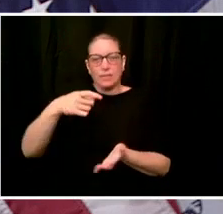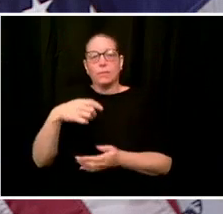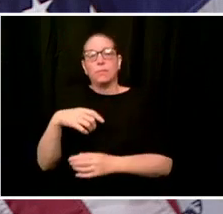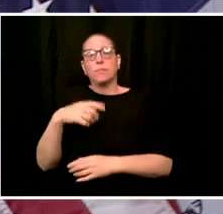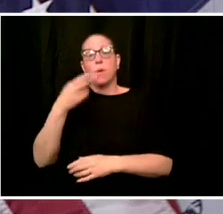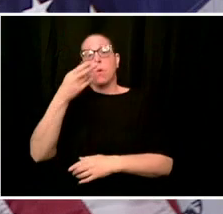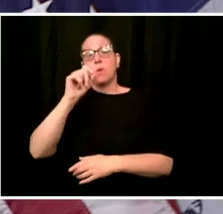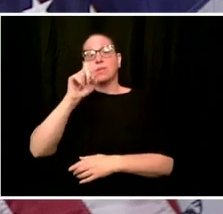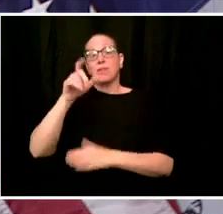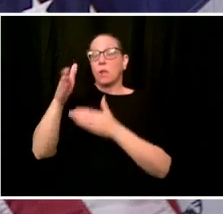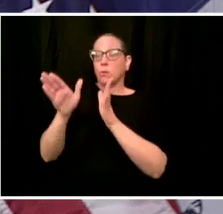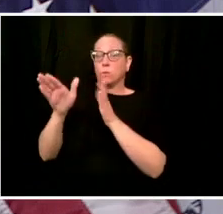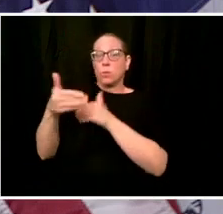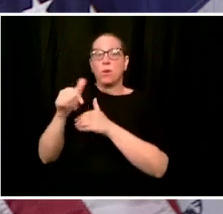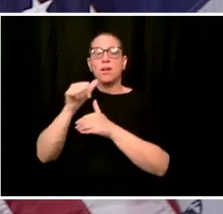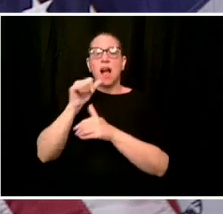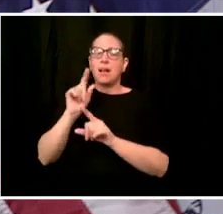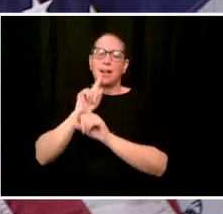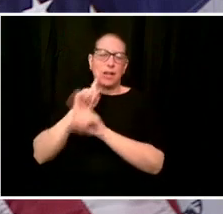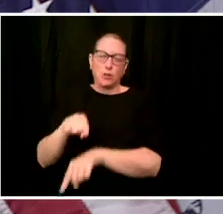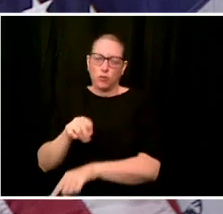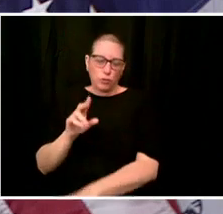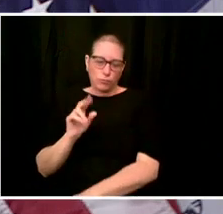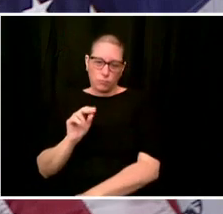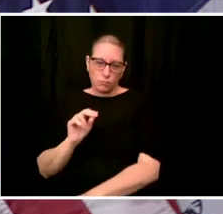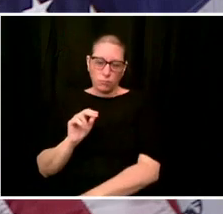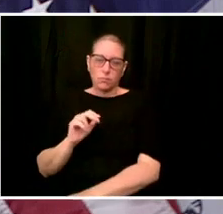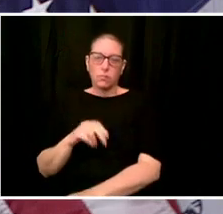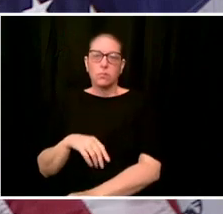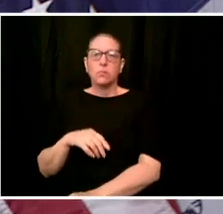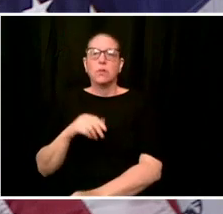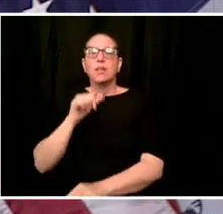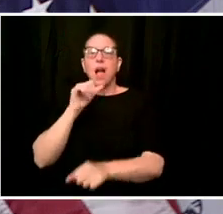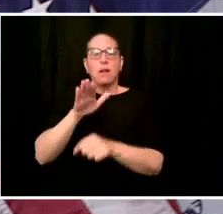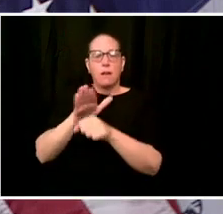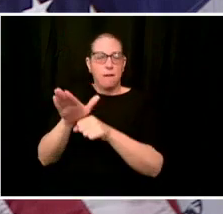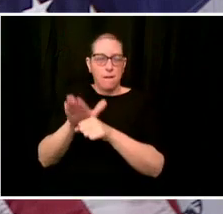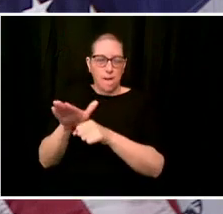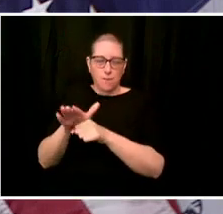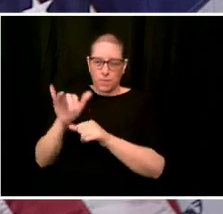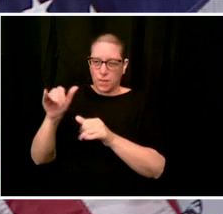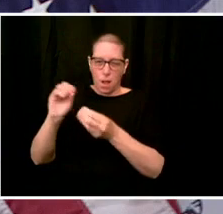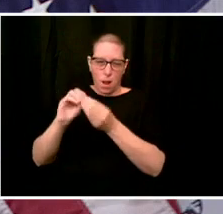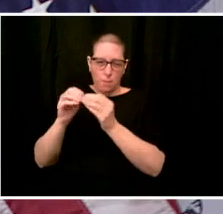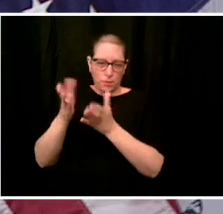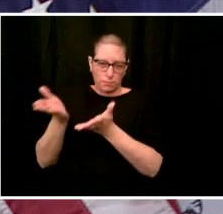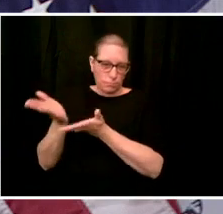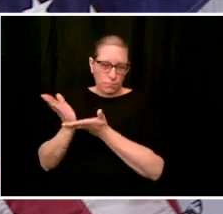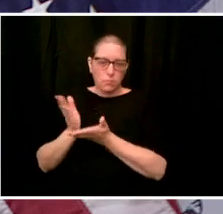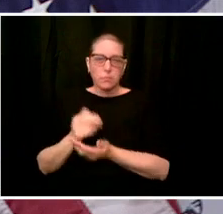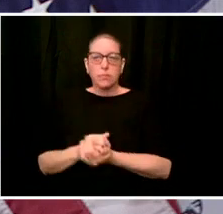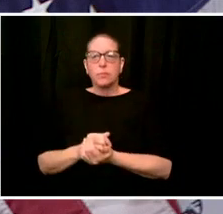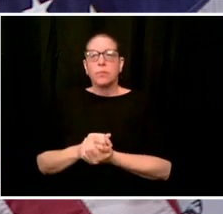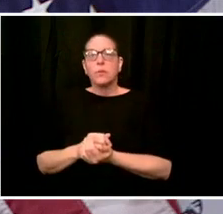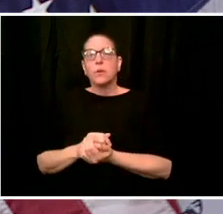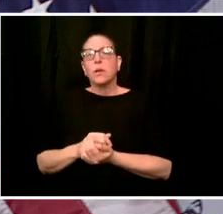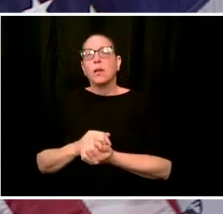The success, as we've tried, many times to go over, and Steve, again, will do it more eloquently than me,